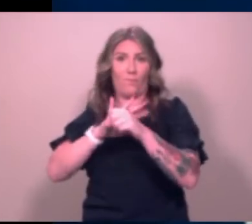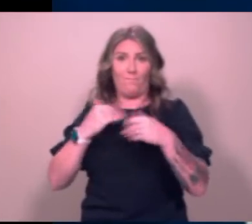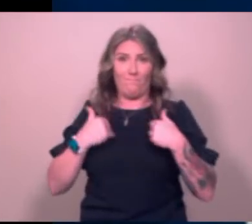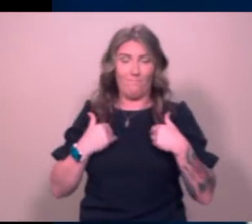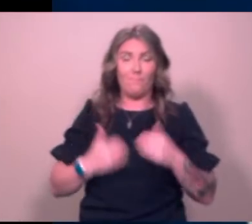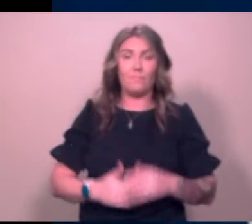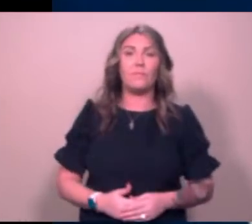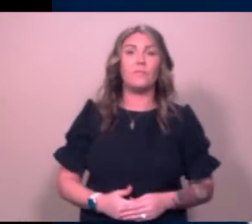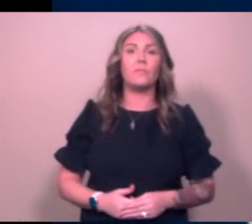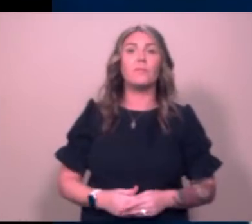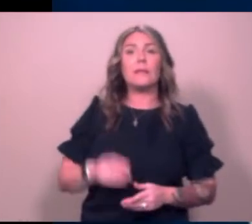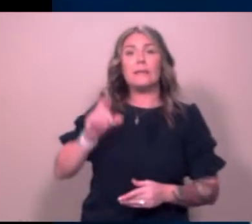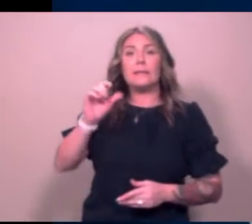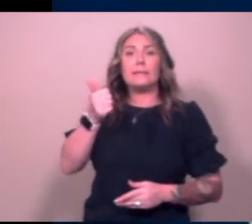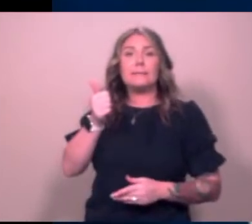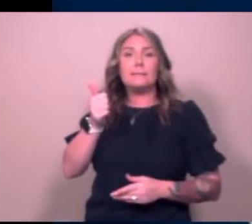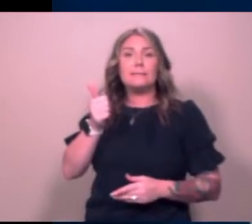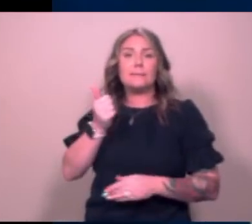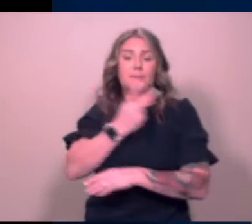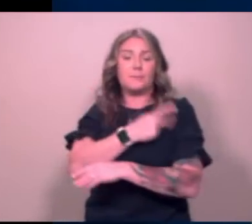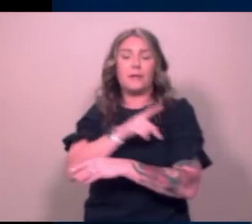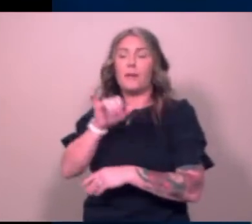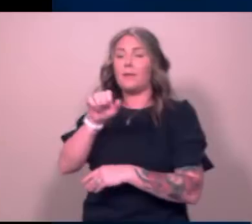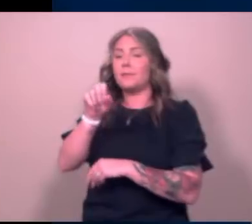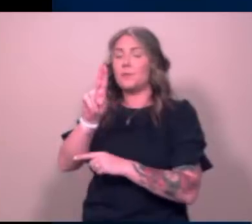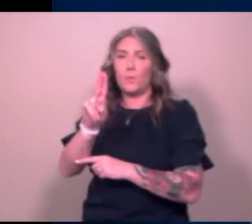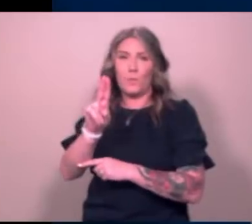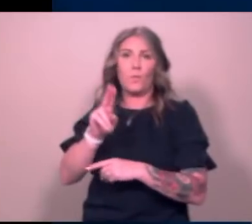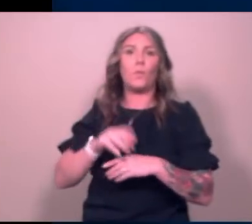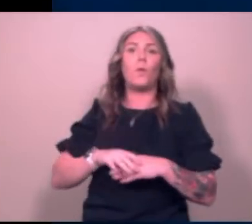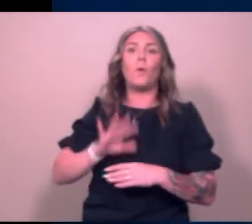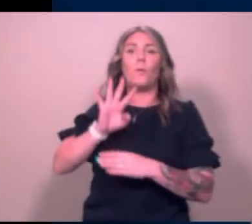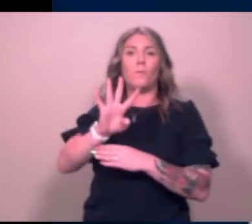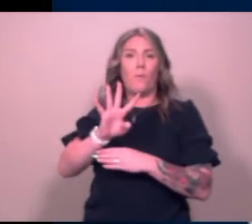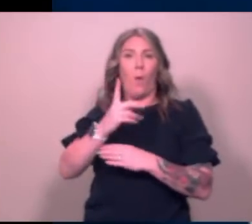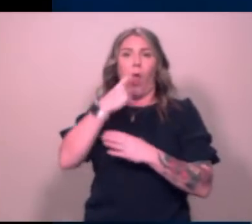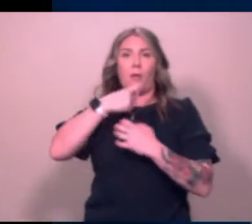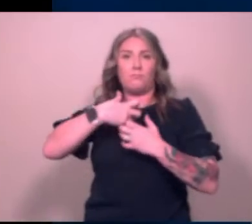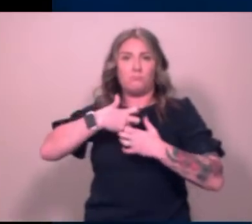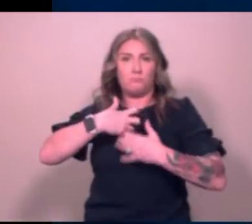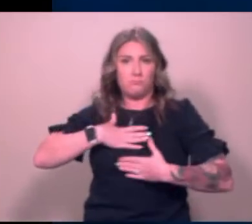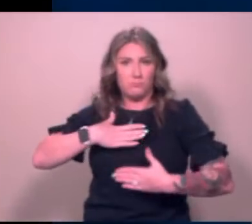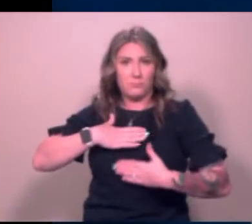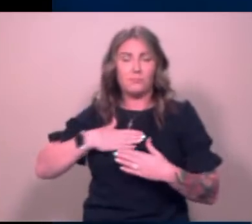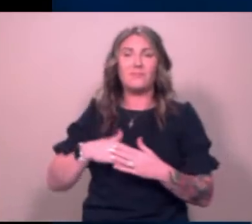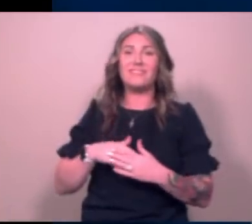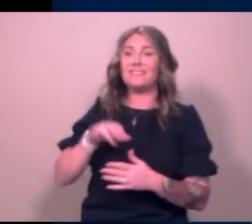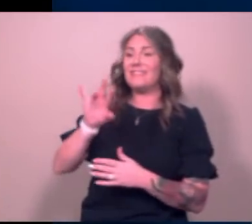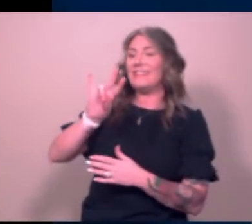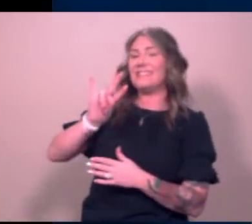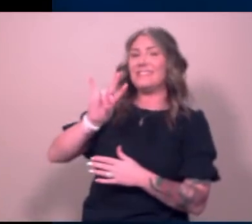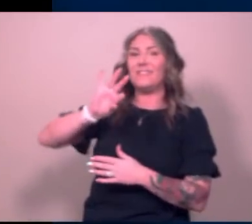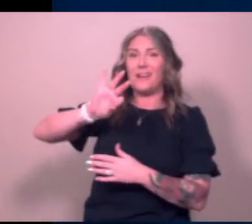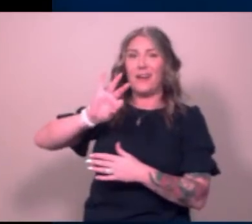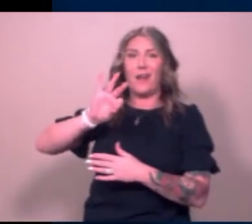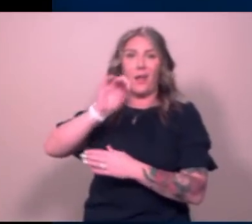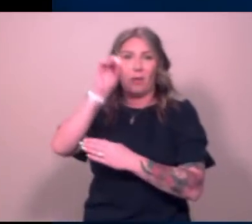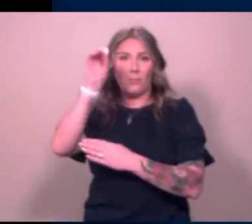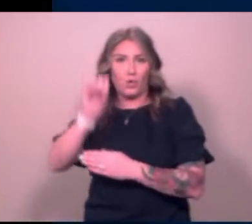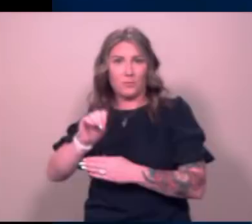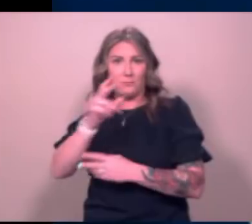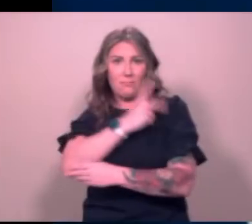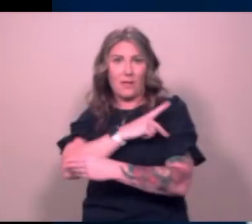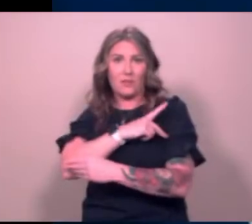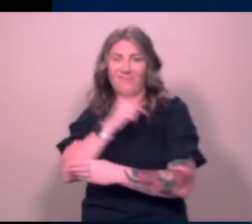have 10 patients in the ICU, with 4 of those being on the ventilator. 79% of our patients are